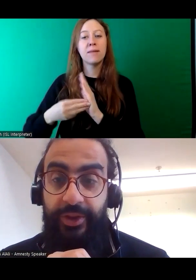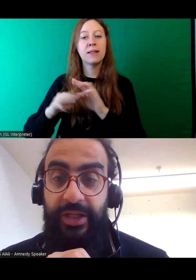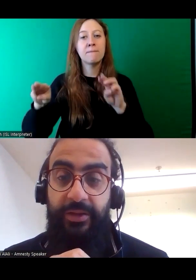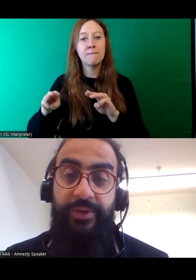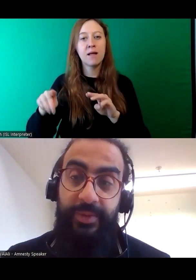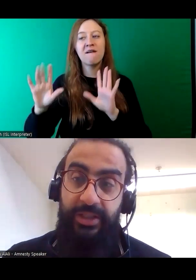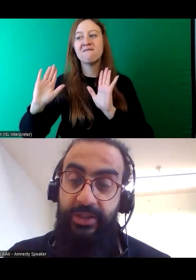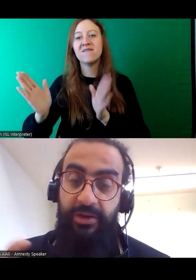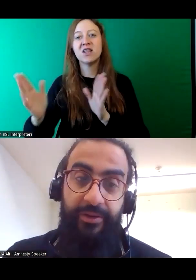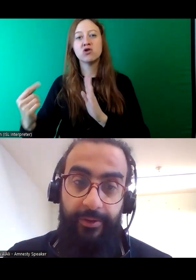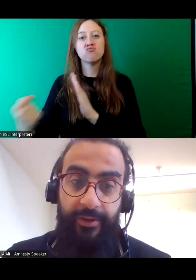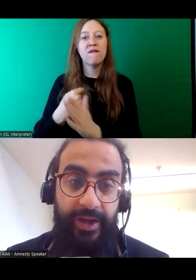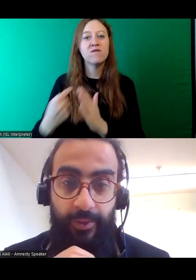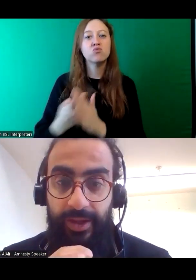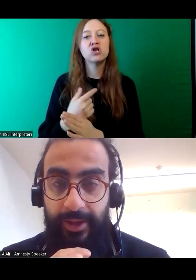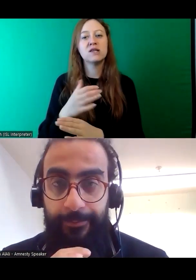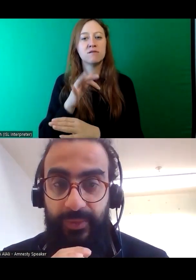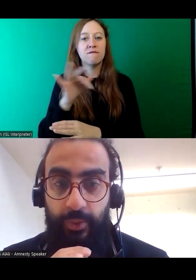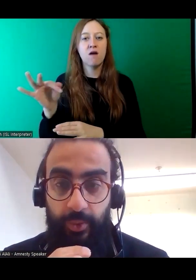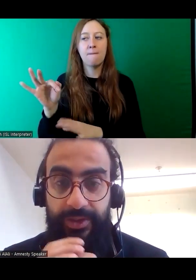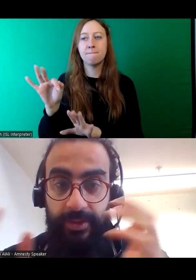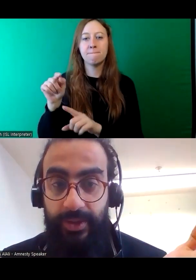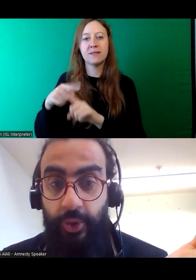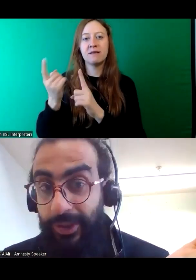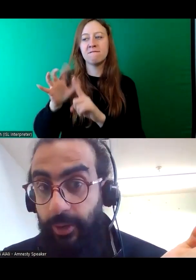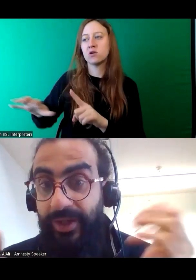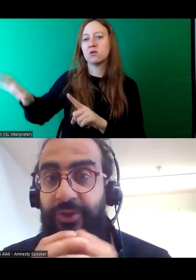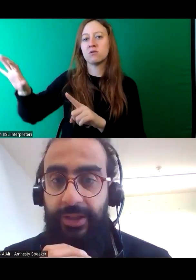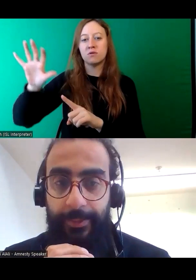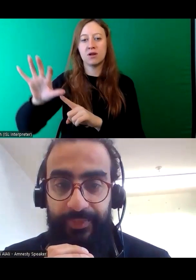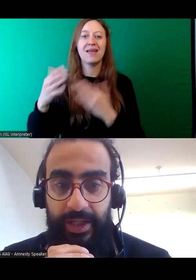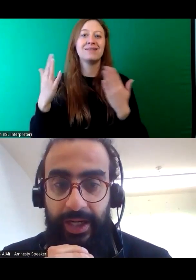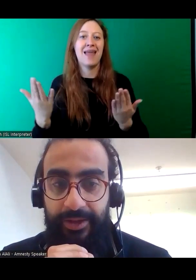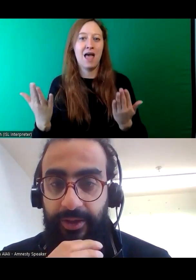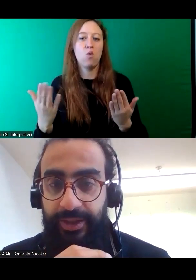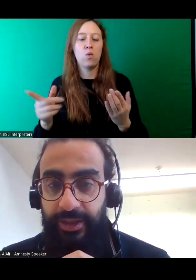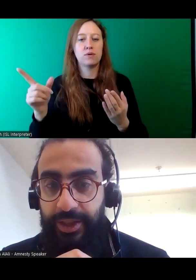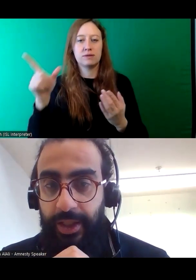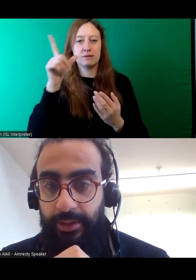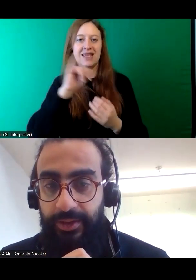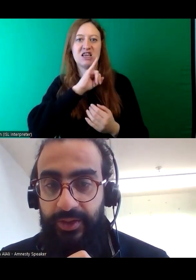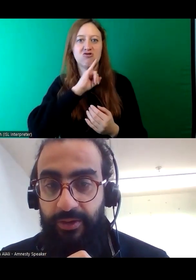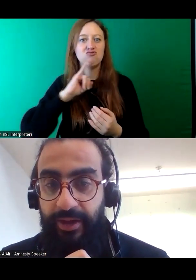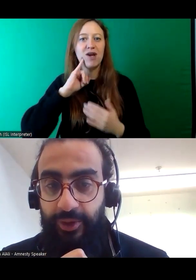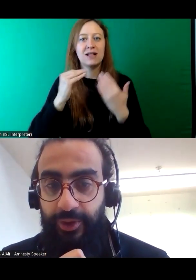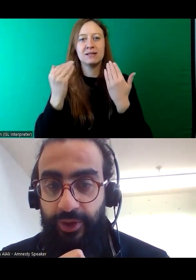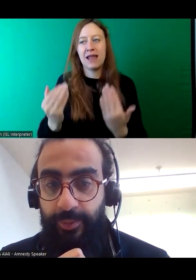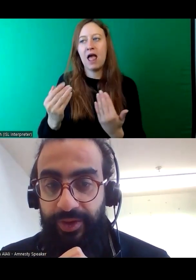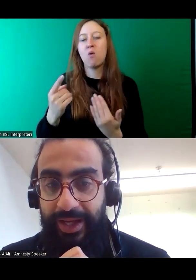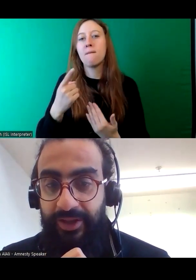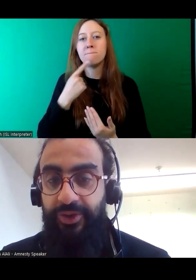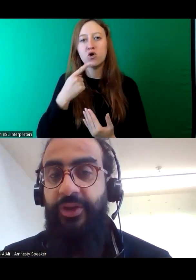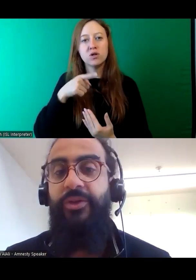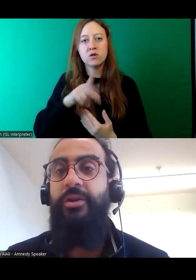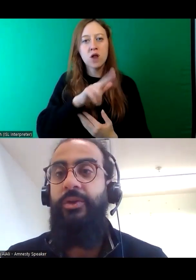They're originally from cities, are now what's called now Israel. And the United Nations acknowledges their right to return, but